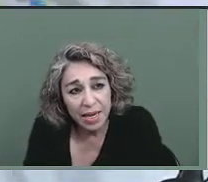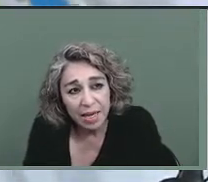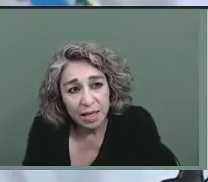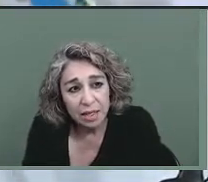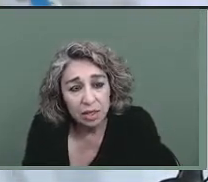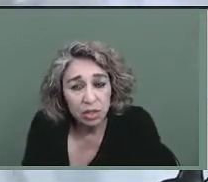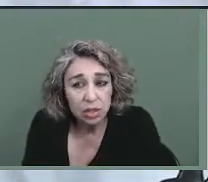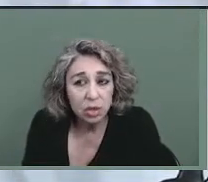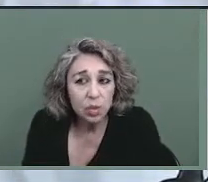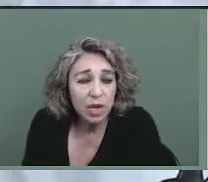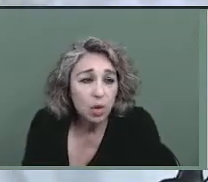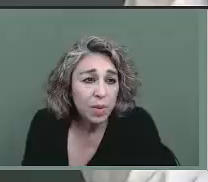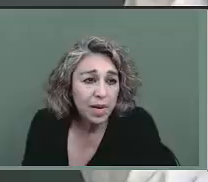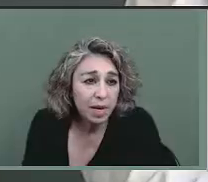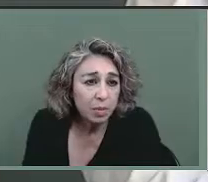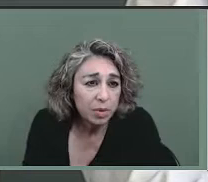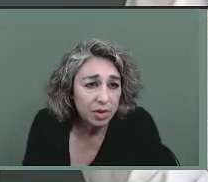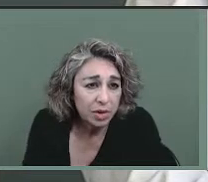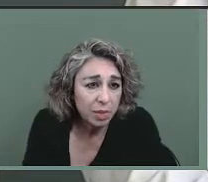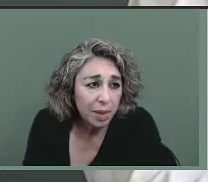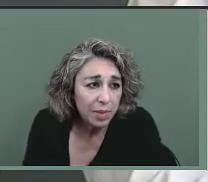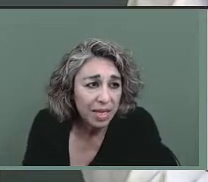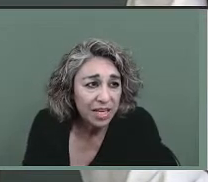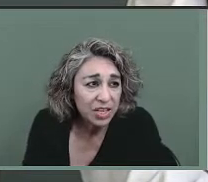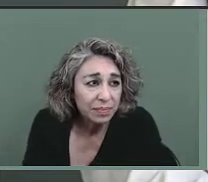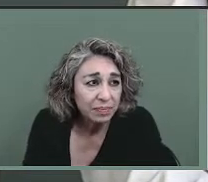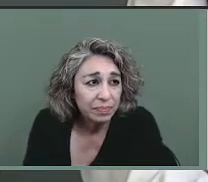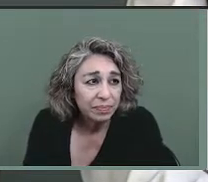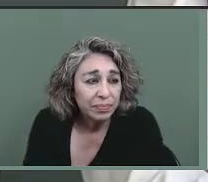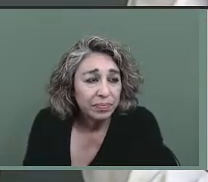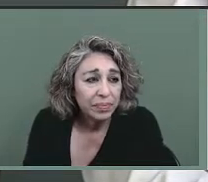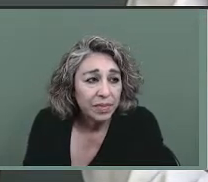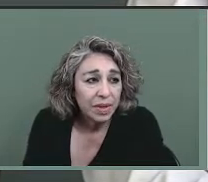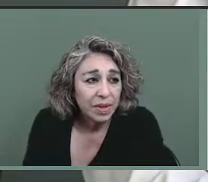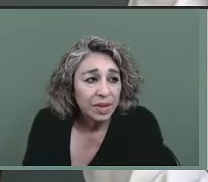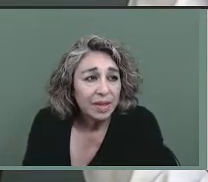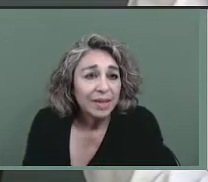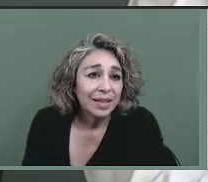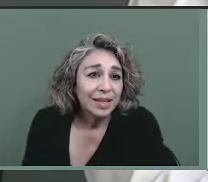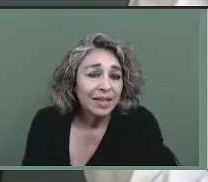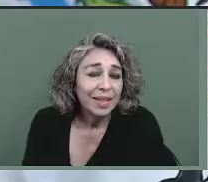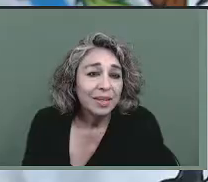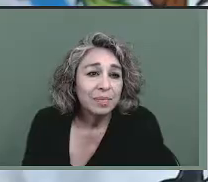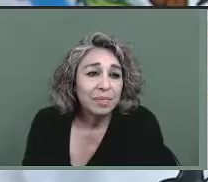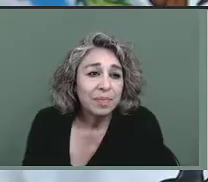80, so we can open it up more to the population.